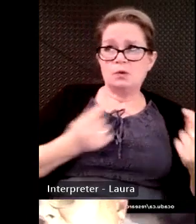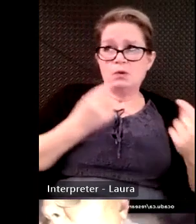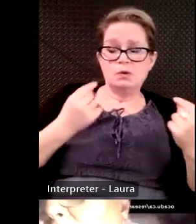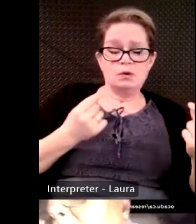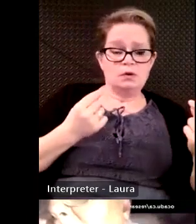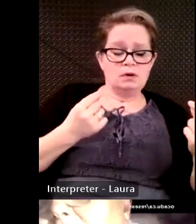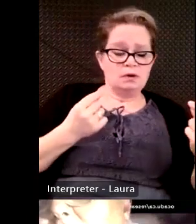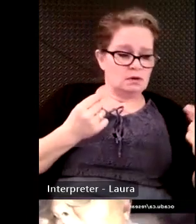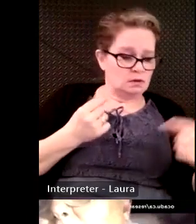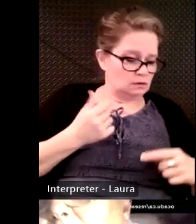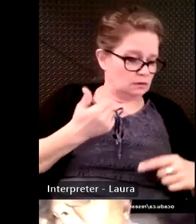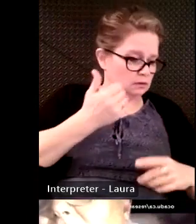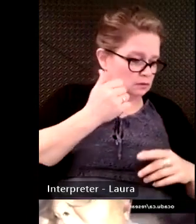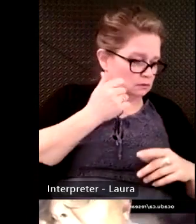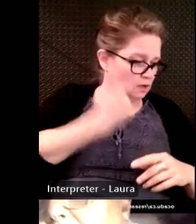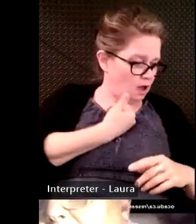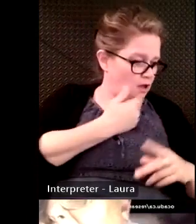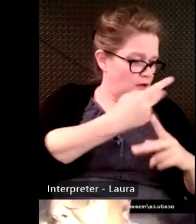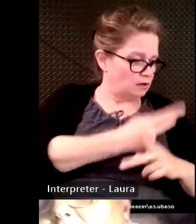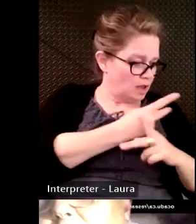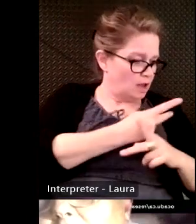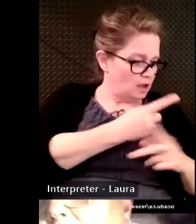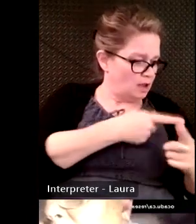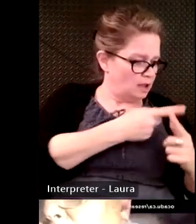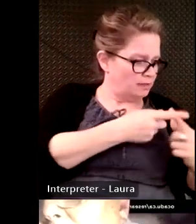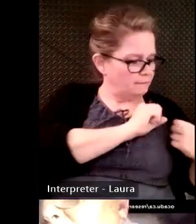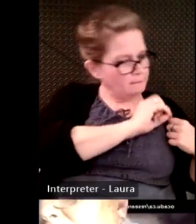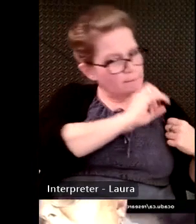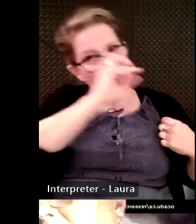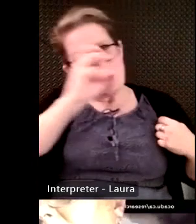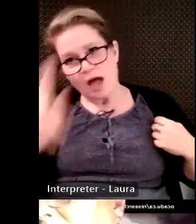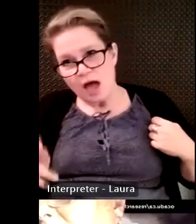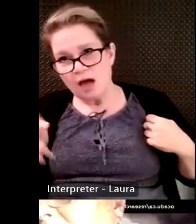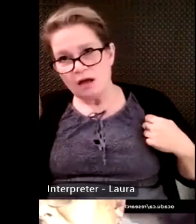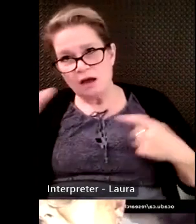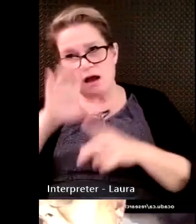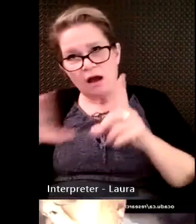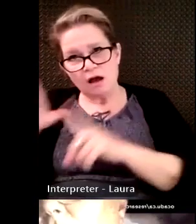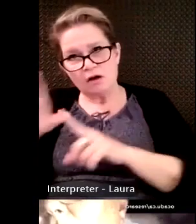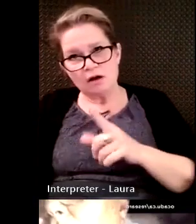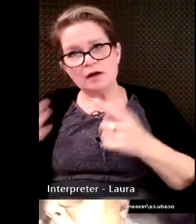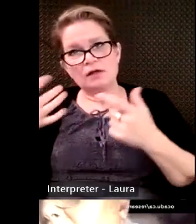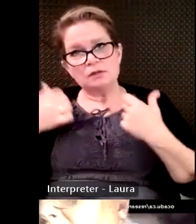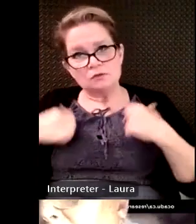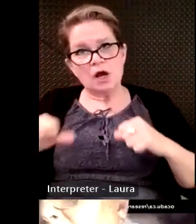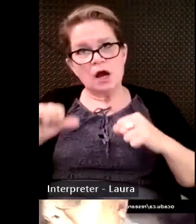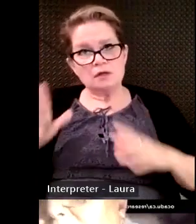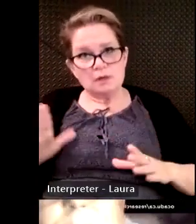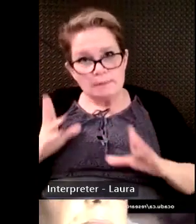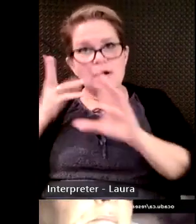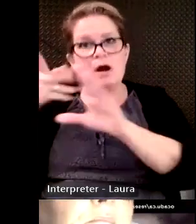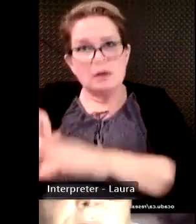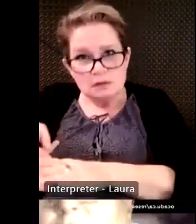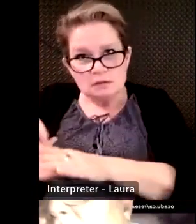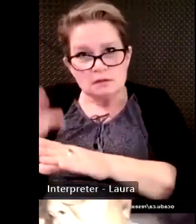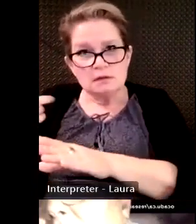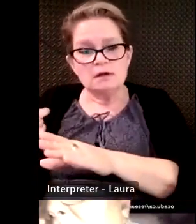cultures where we continue to participate in reproducing the very systems we're trying to break.